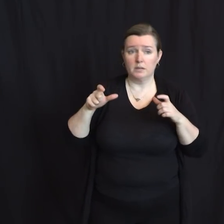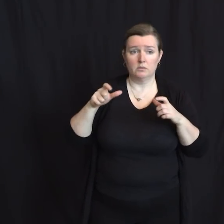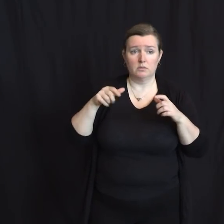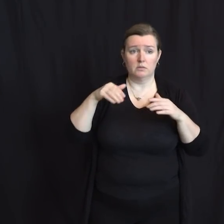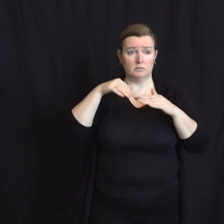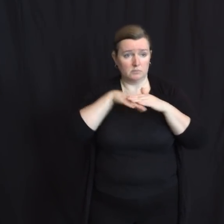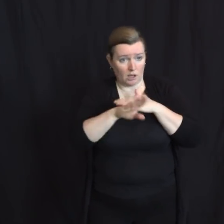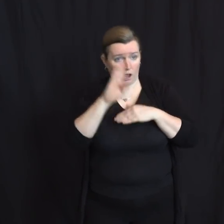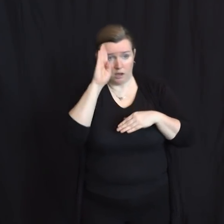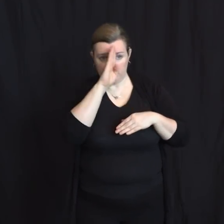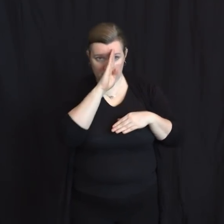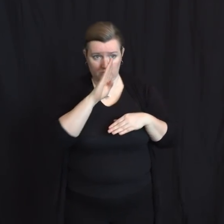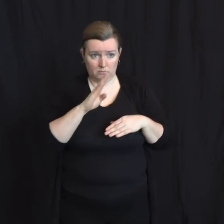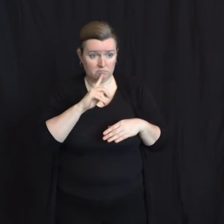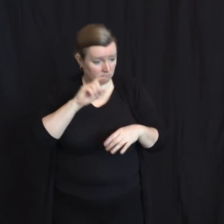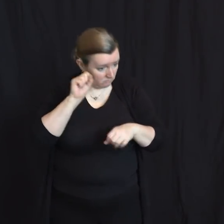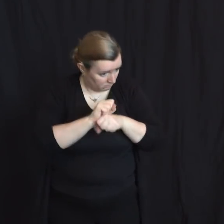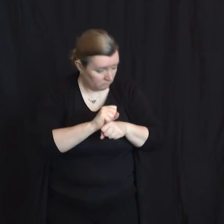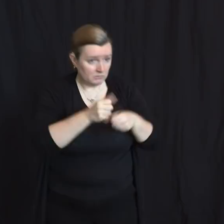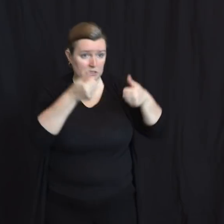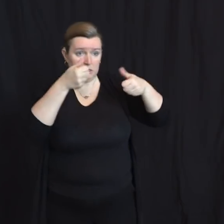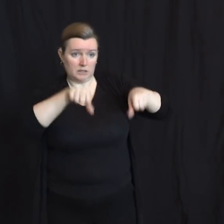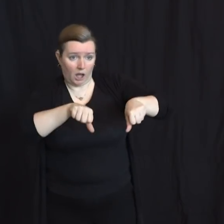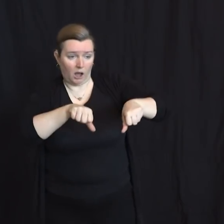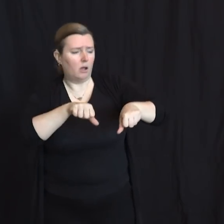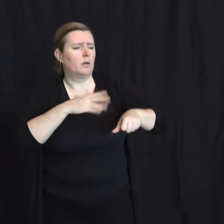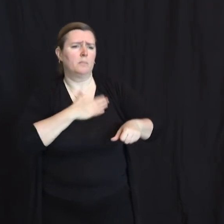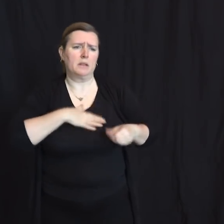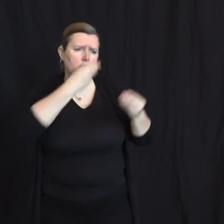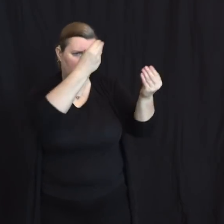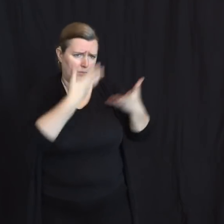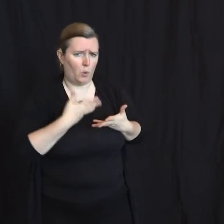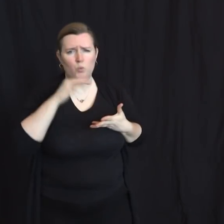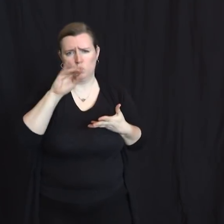need to know about it. And I would think that the best place to go is